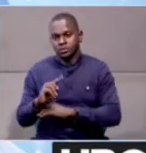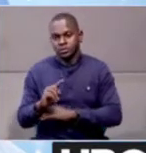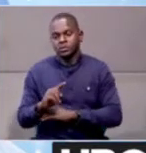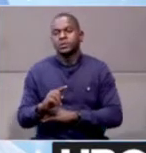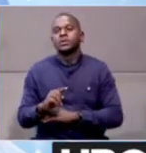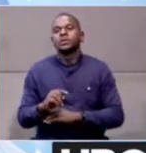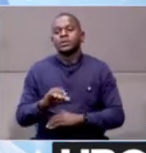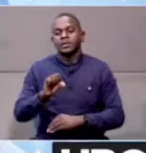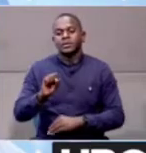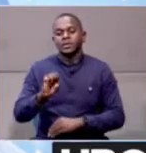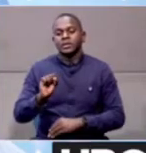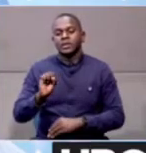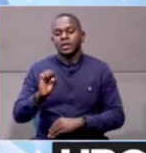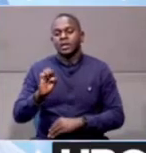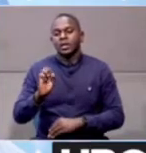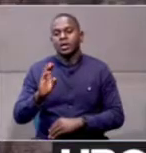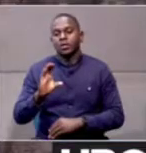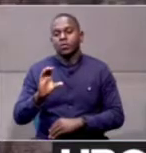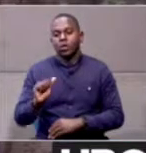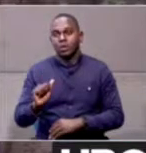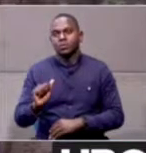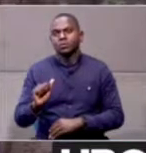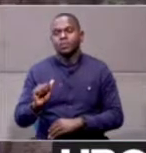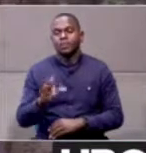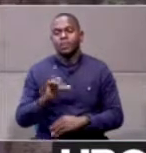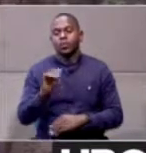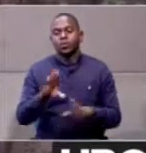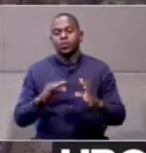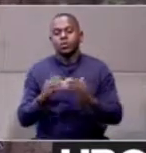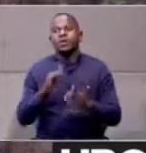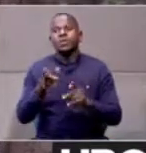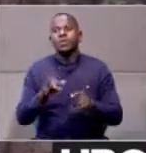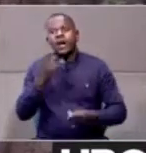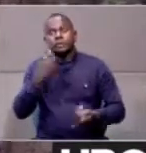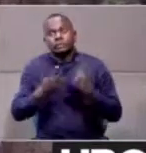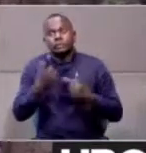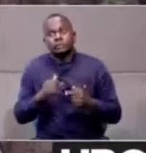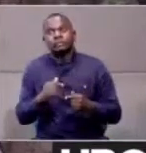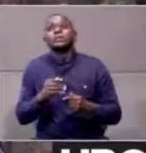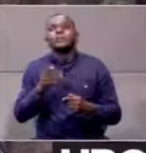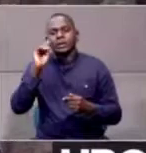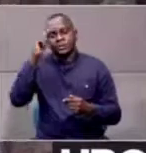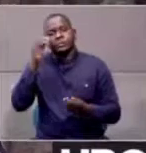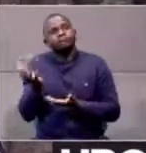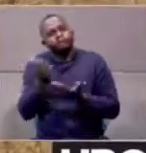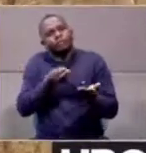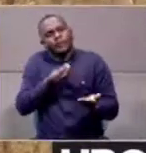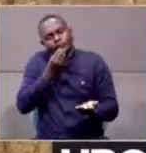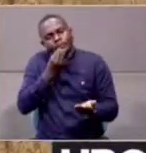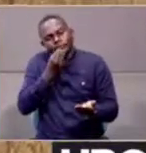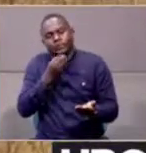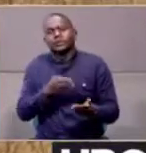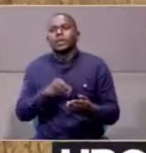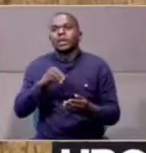organized by Sisakawa Africa Association. You go to the community, people are crying that the government should bring us food, food aid.